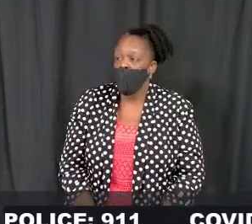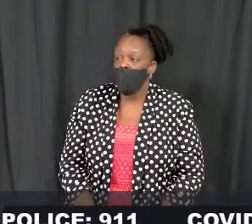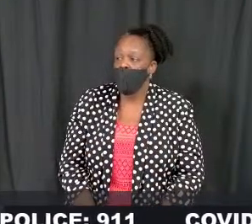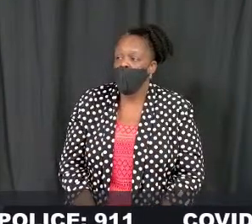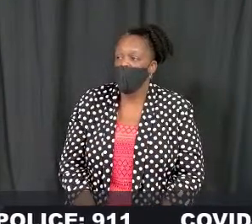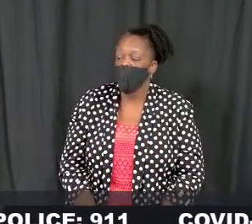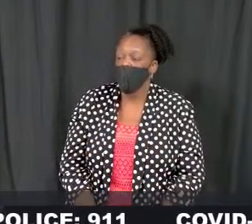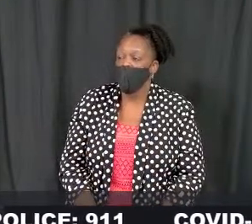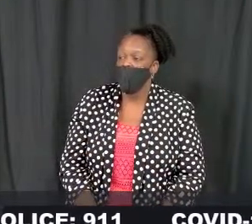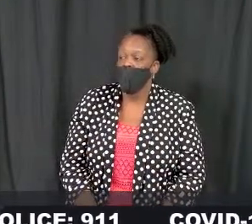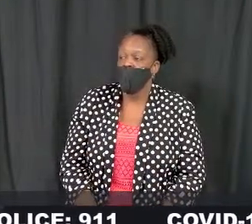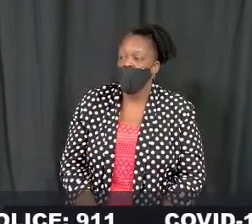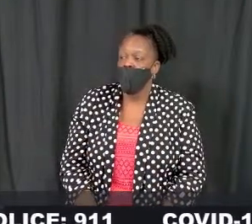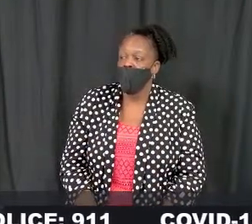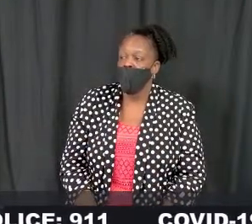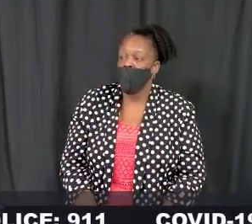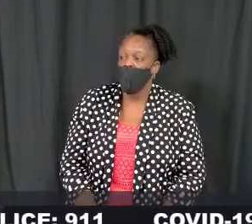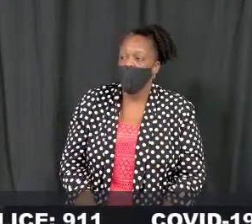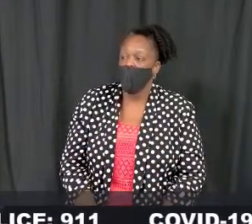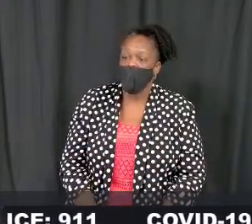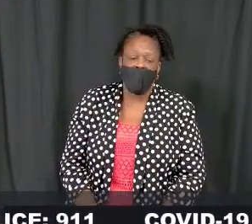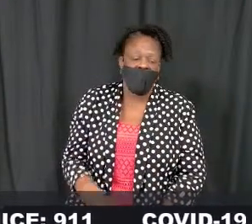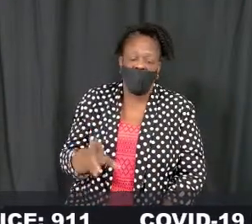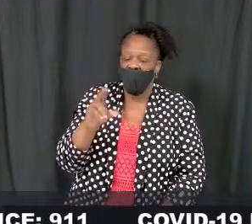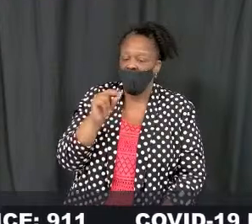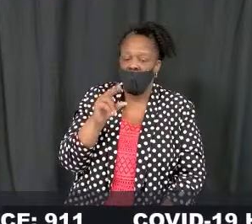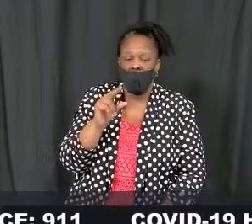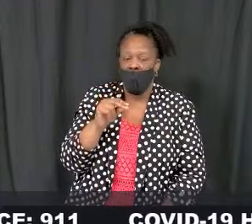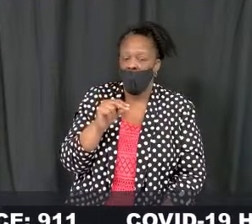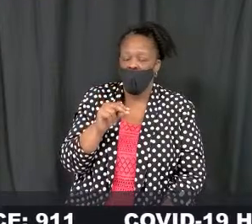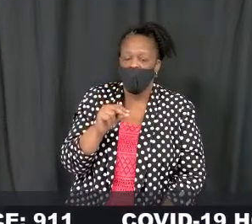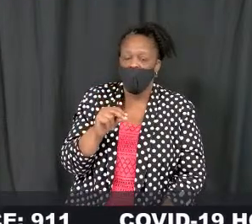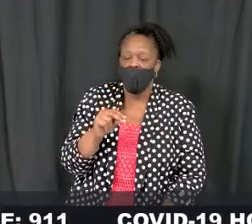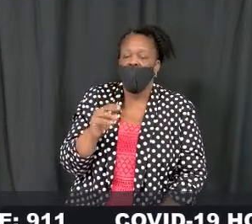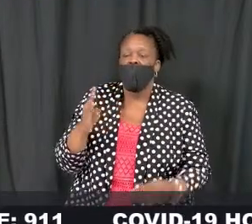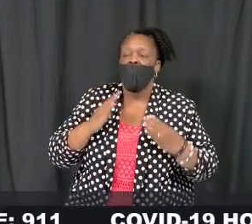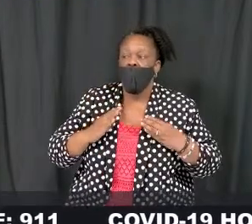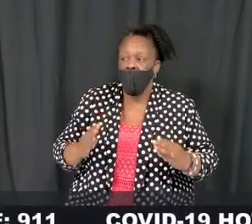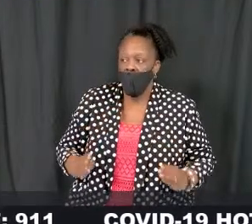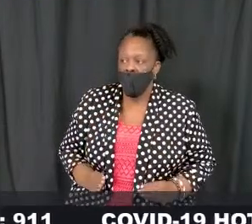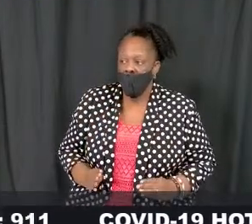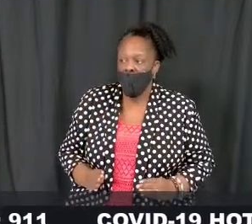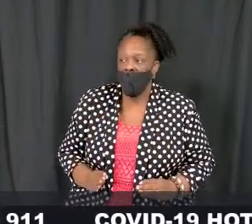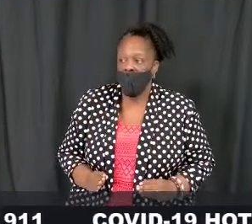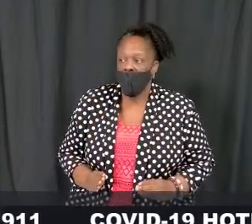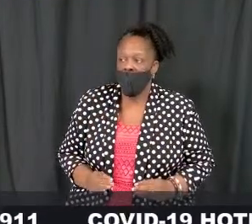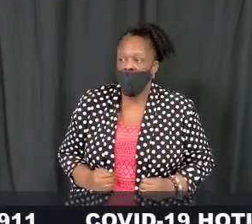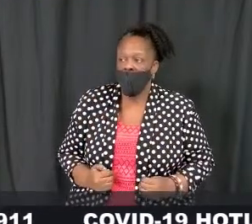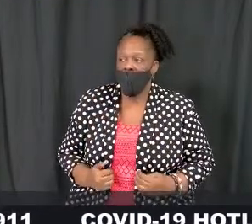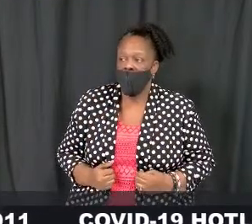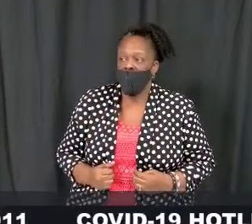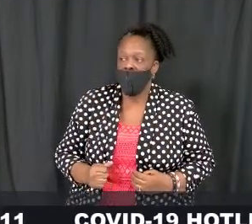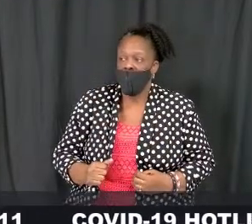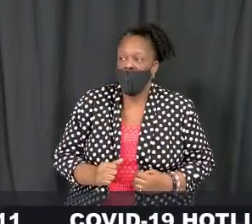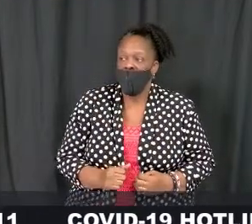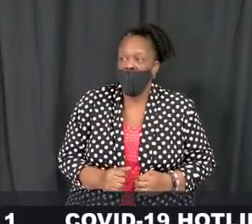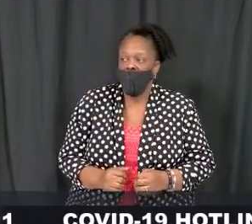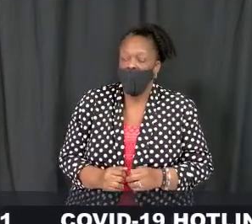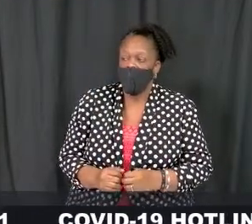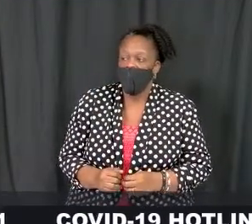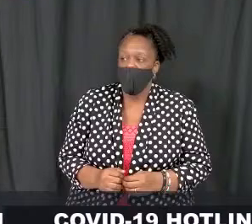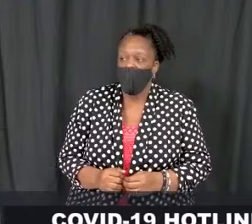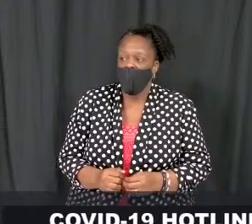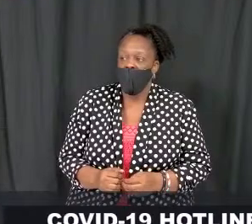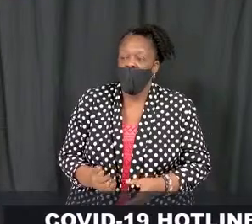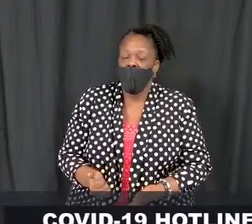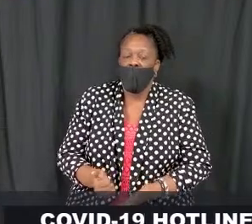The simple answer to that question is no. The immune system is the system that helps to help